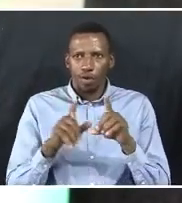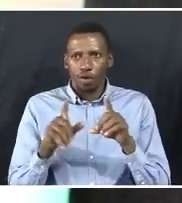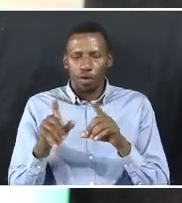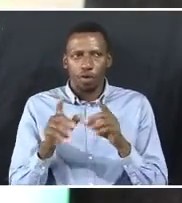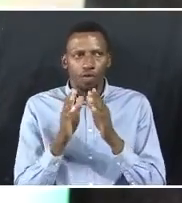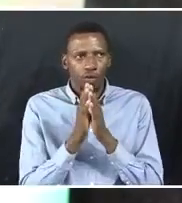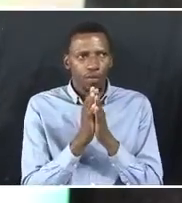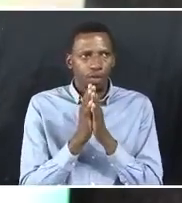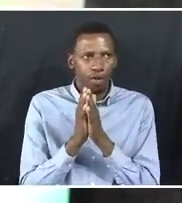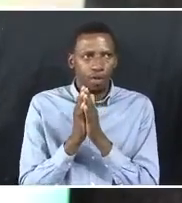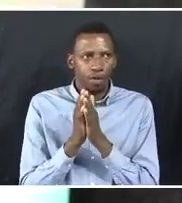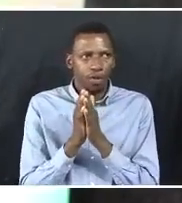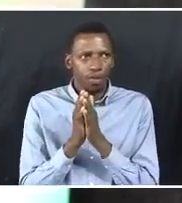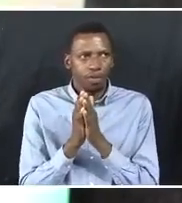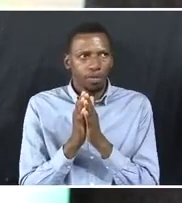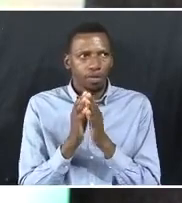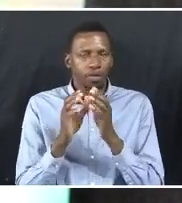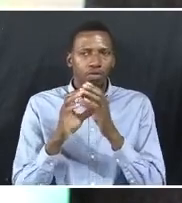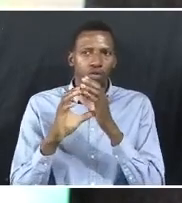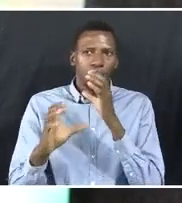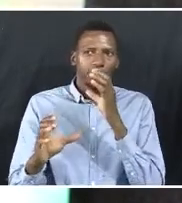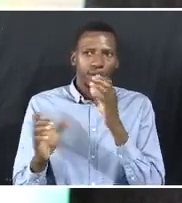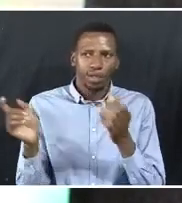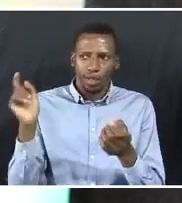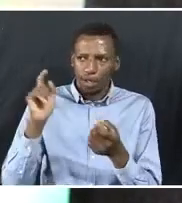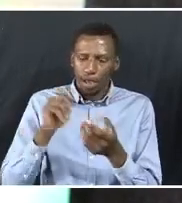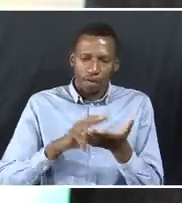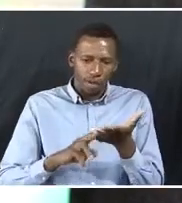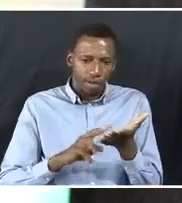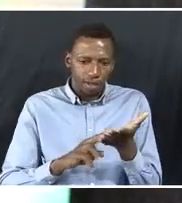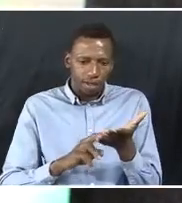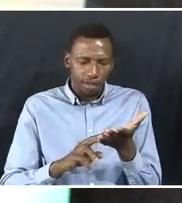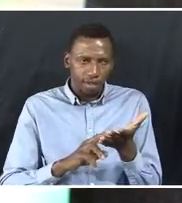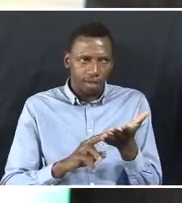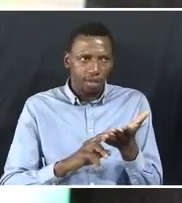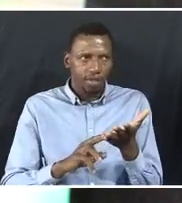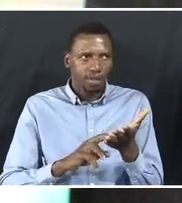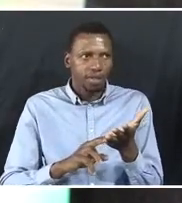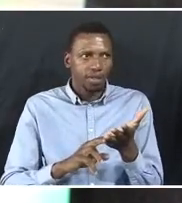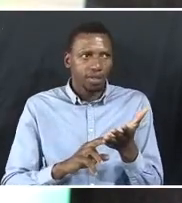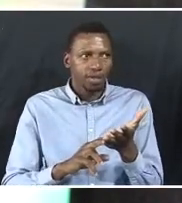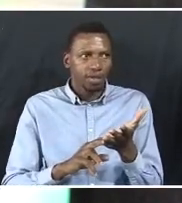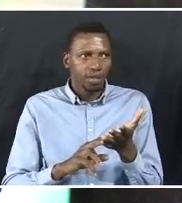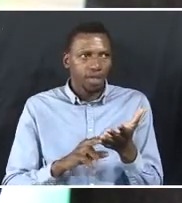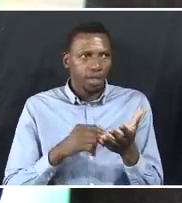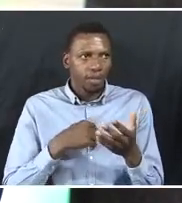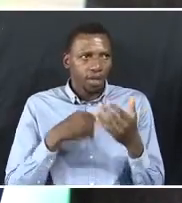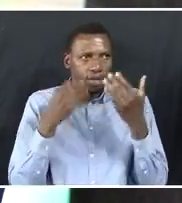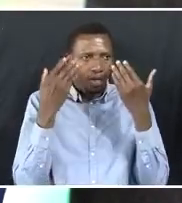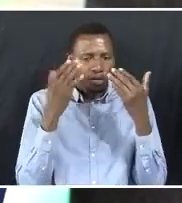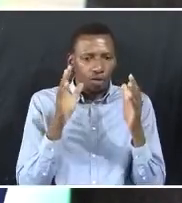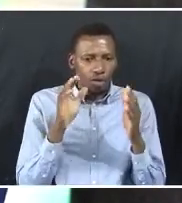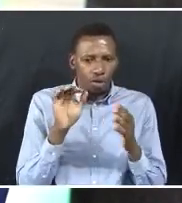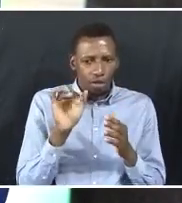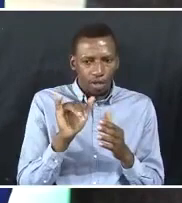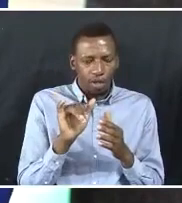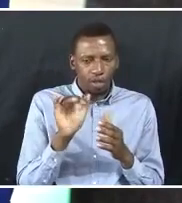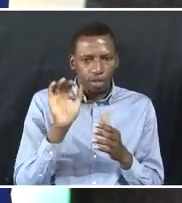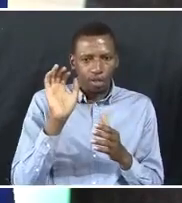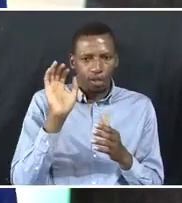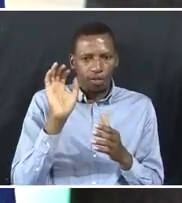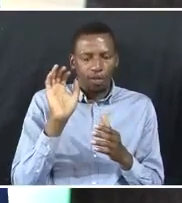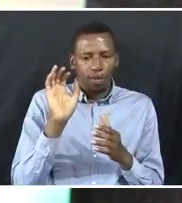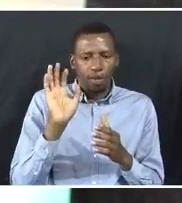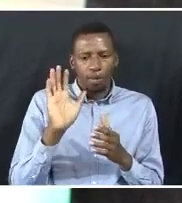we went through those verses until I was like, can we do something else? I didn't know that was his way of crying to